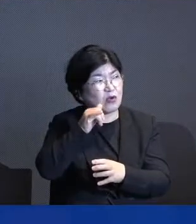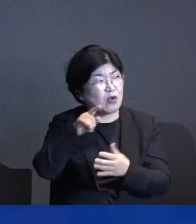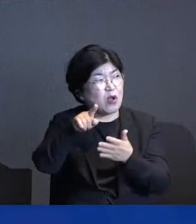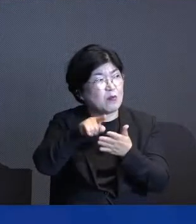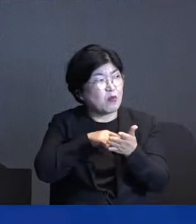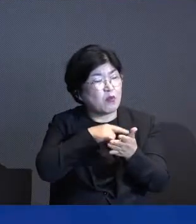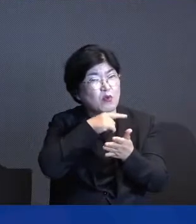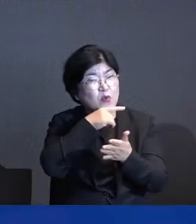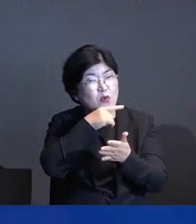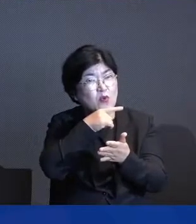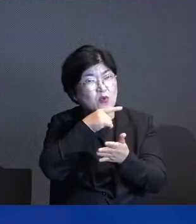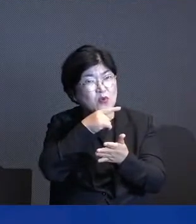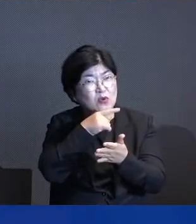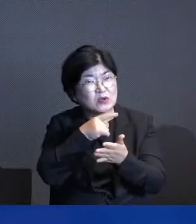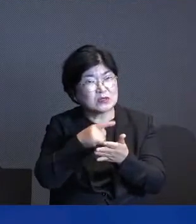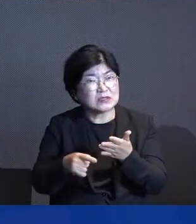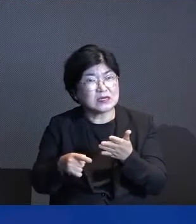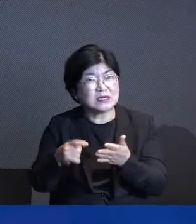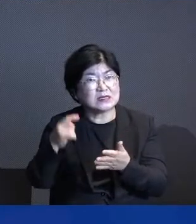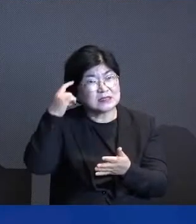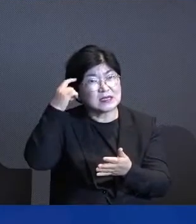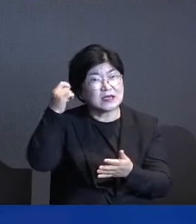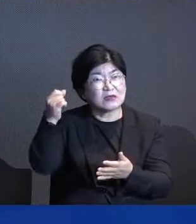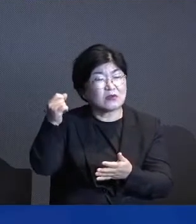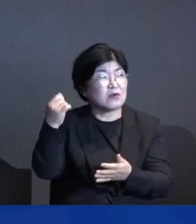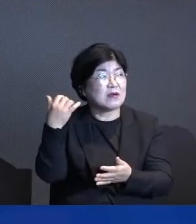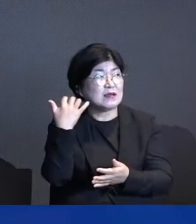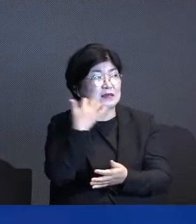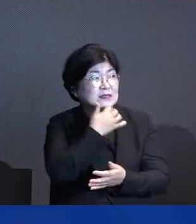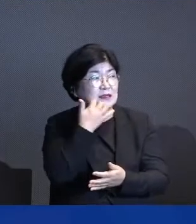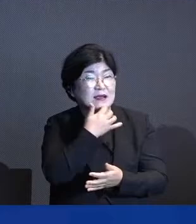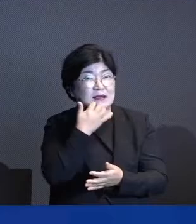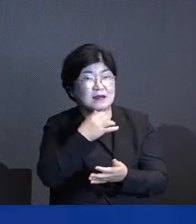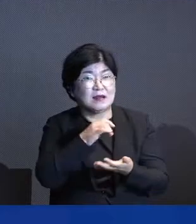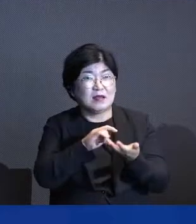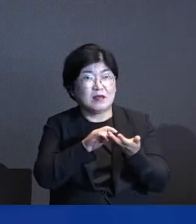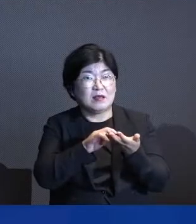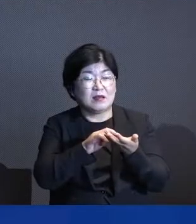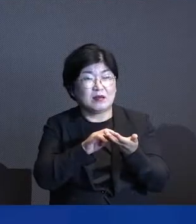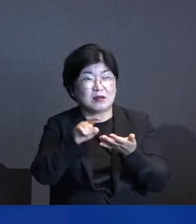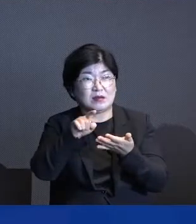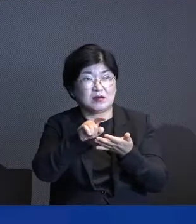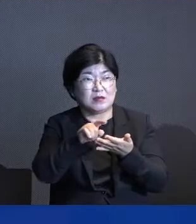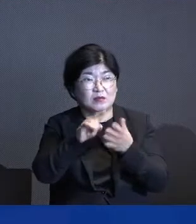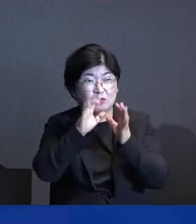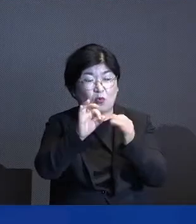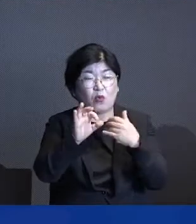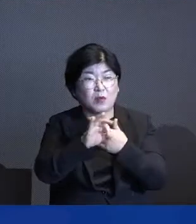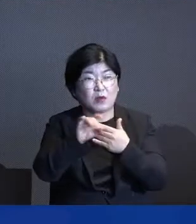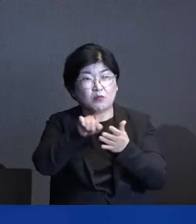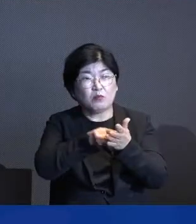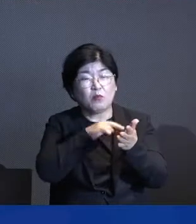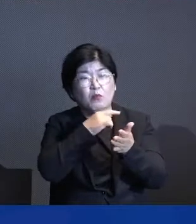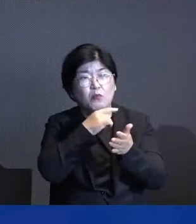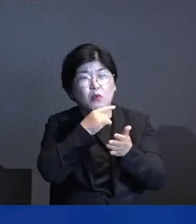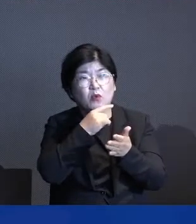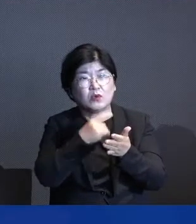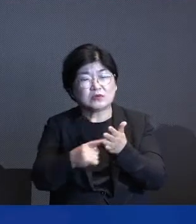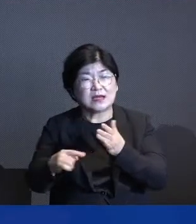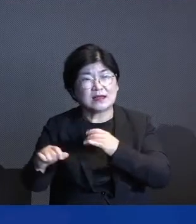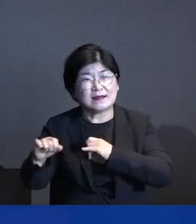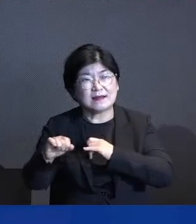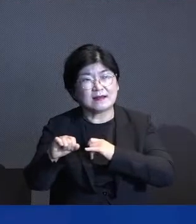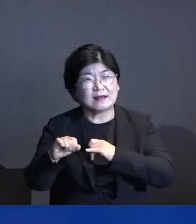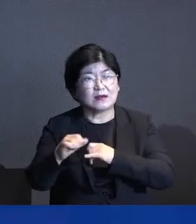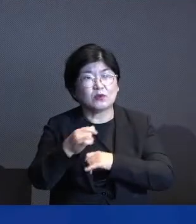some compensatory recruitment. That is for the new intellectual task. For some